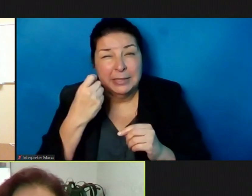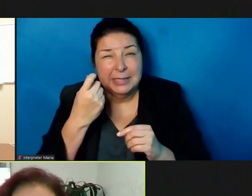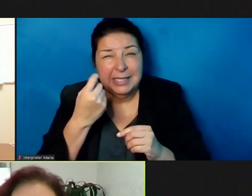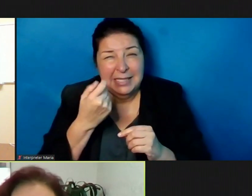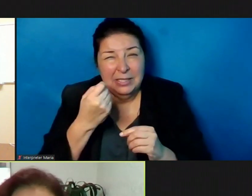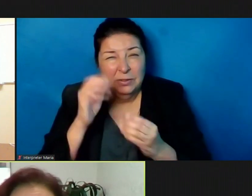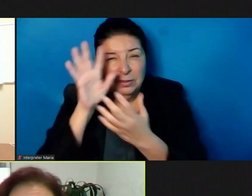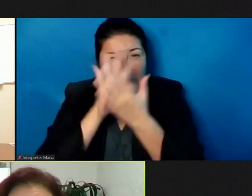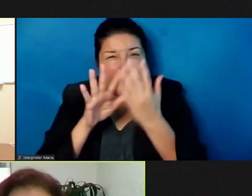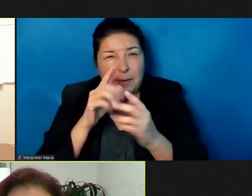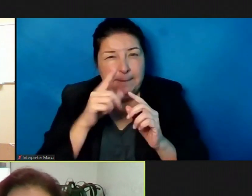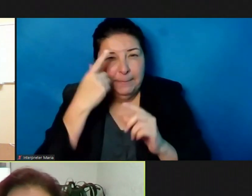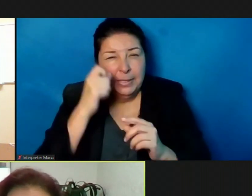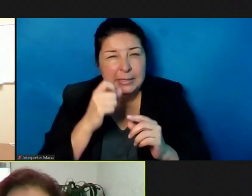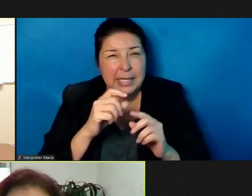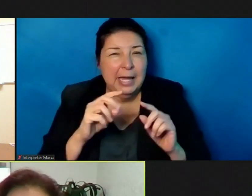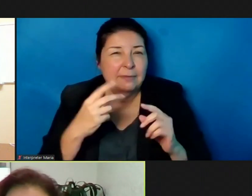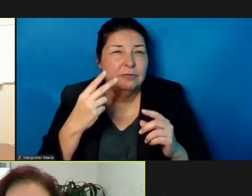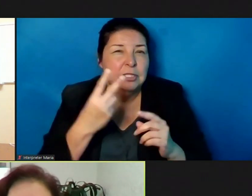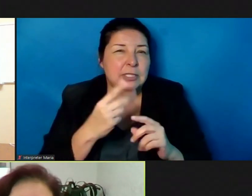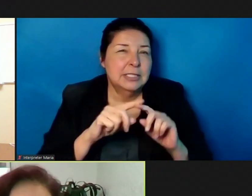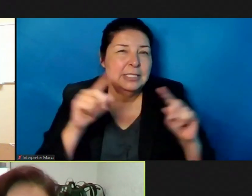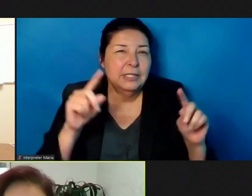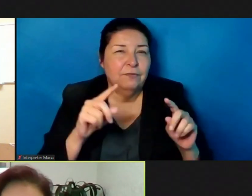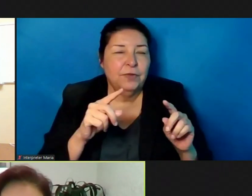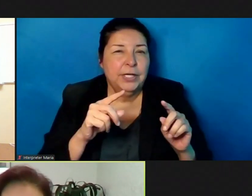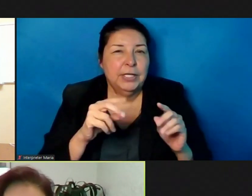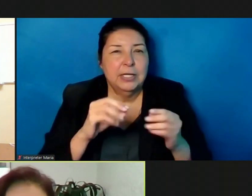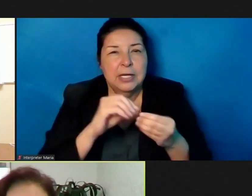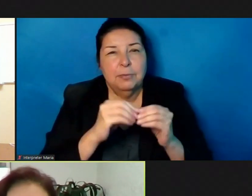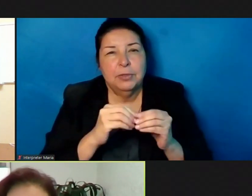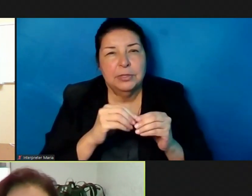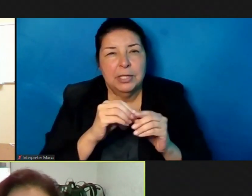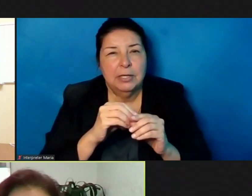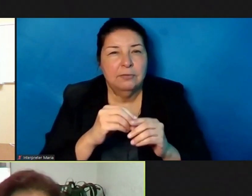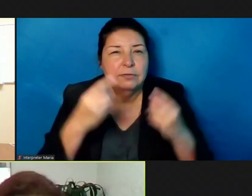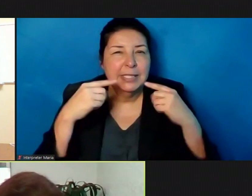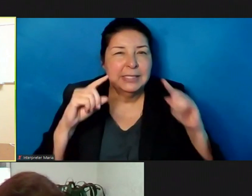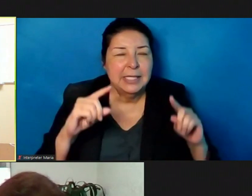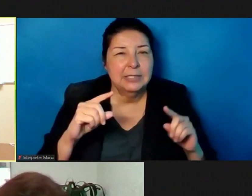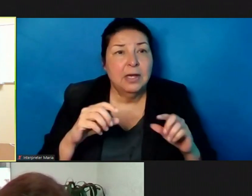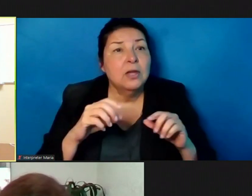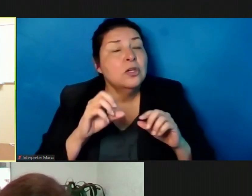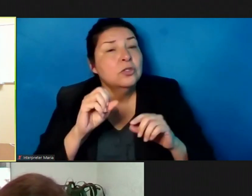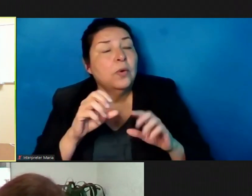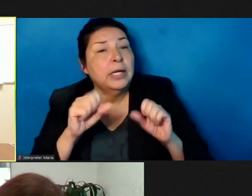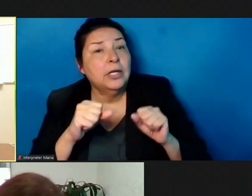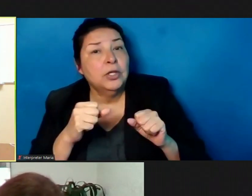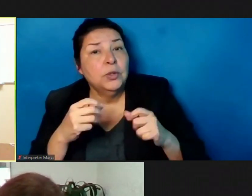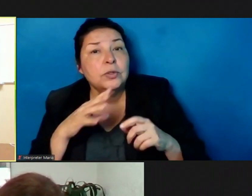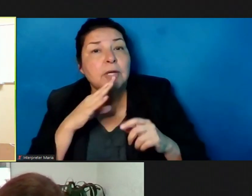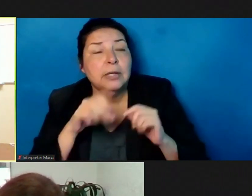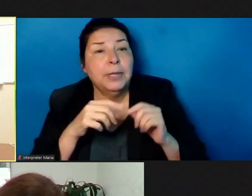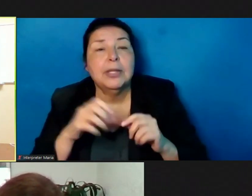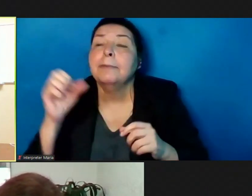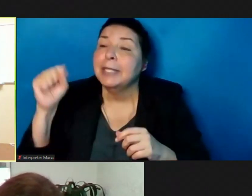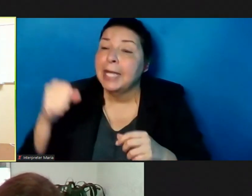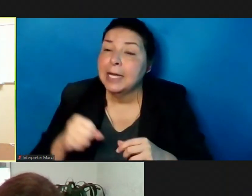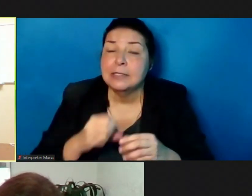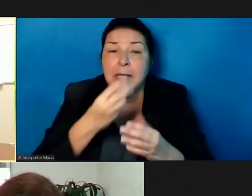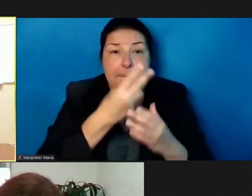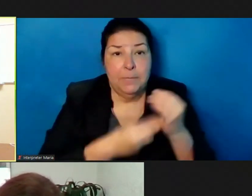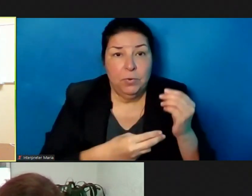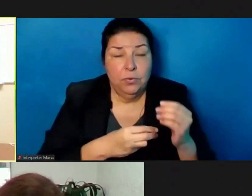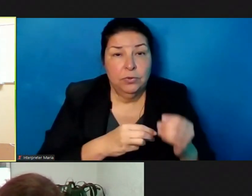different rates of effectiveness. So if you could address that. Yeah, so both the Pfizer and Moderna, which are the